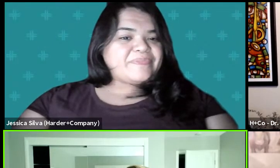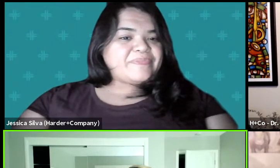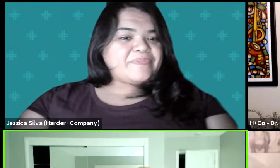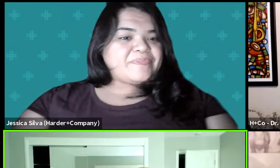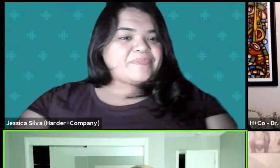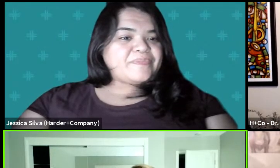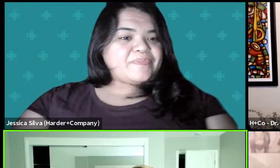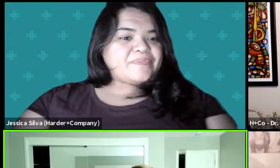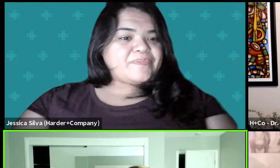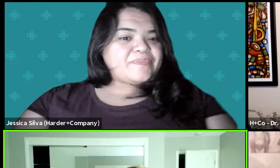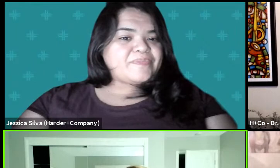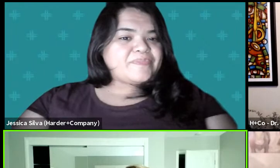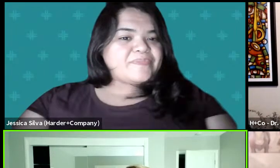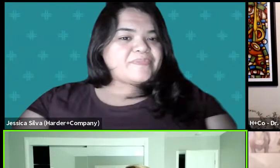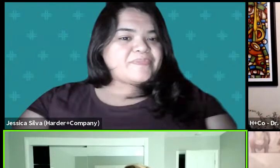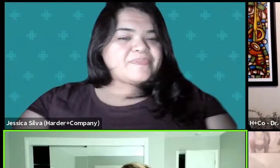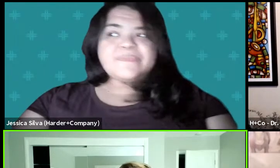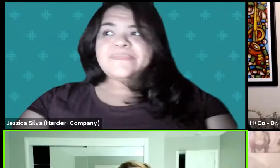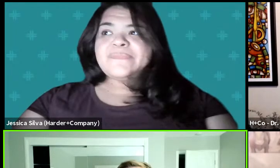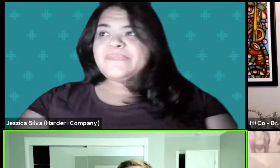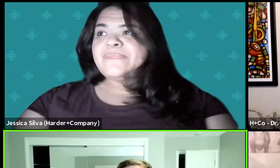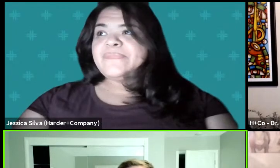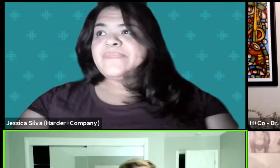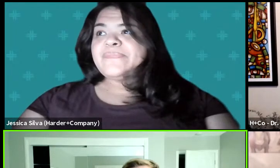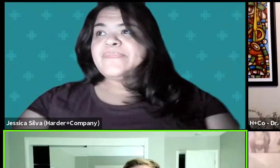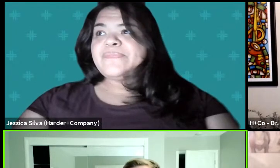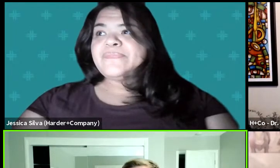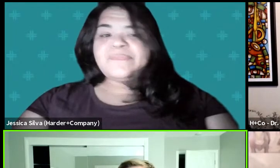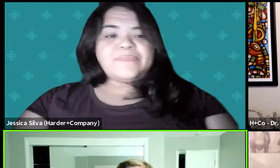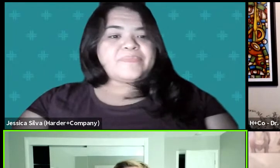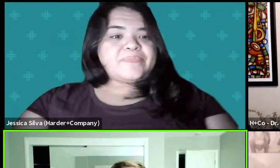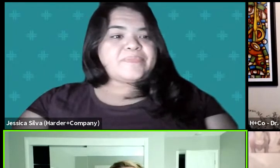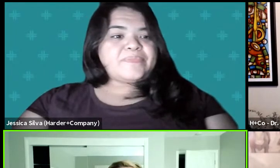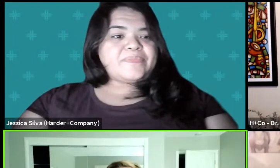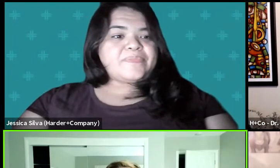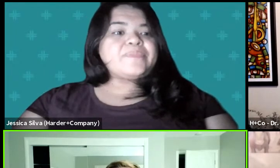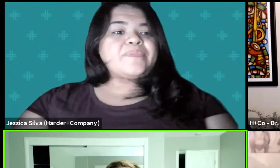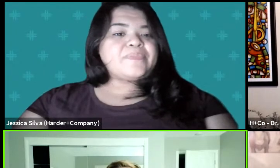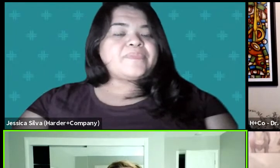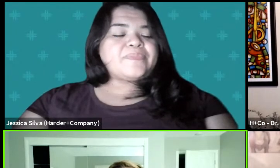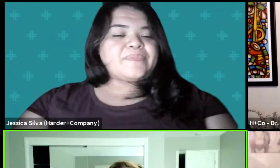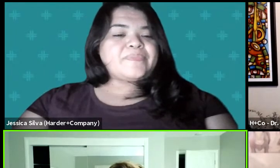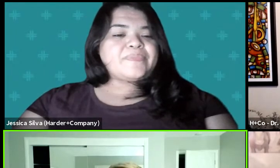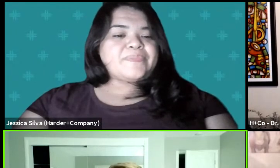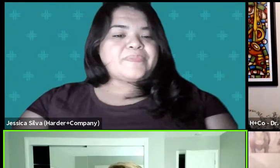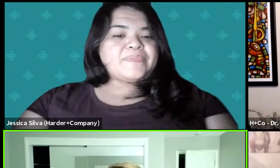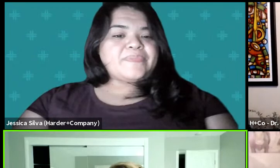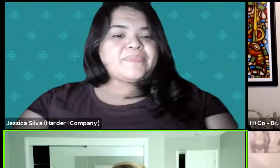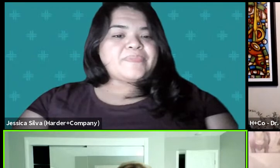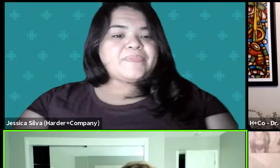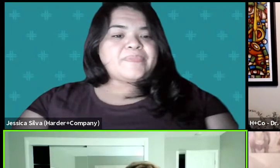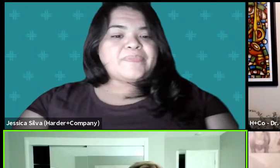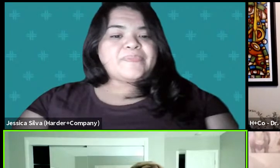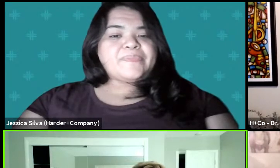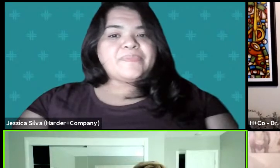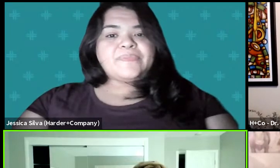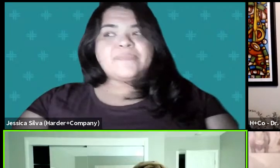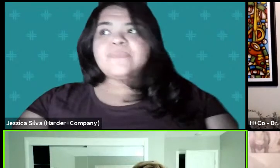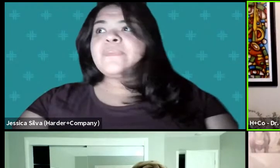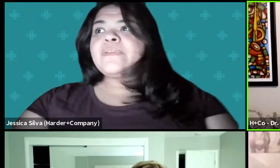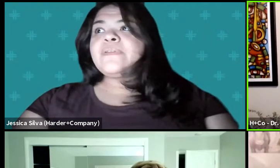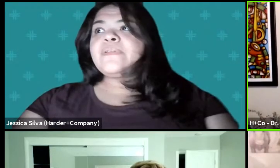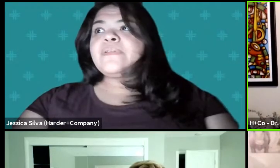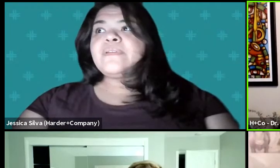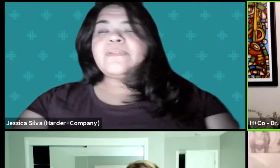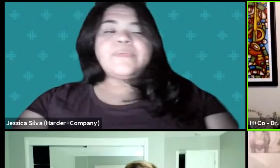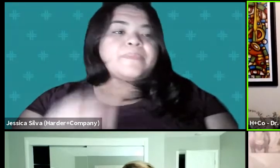a personal conversation of stuff that I wasn't necessarily familiar with. So I wanted to give them that space privately.